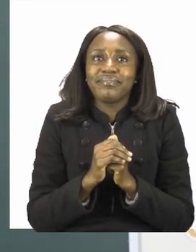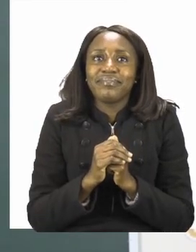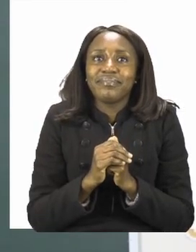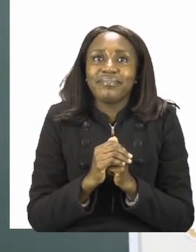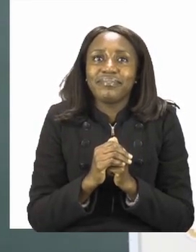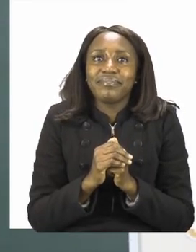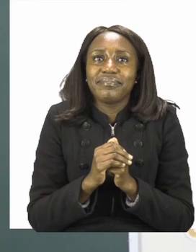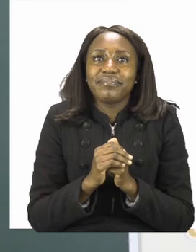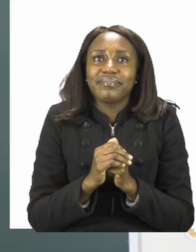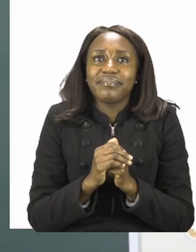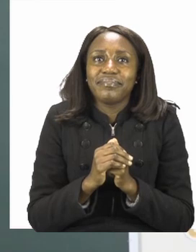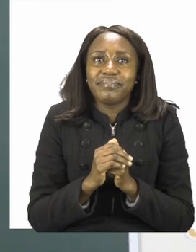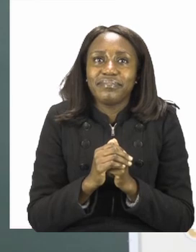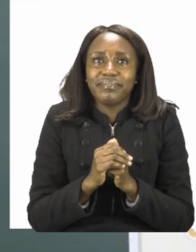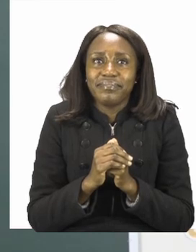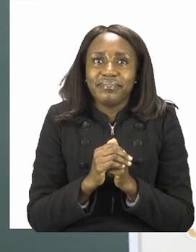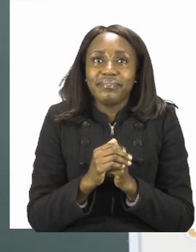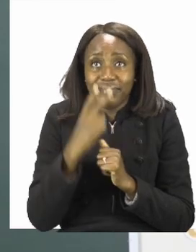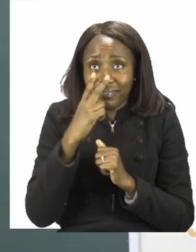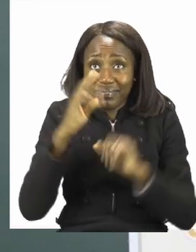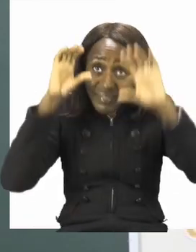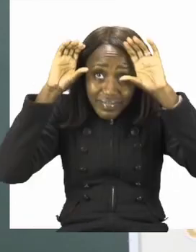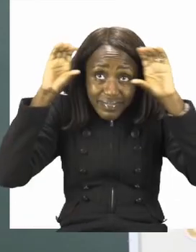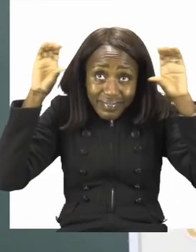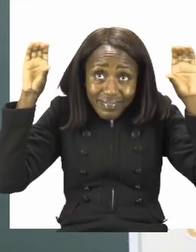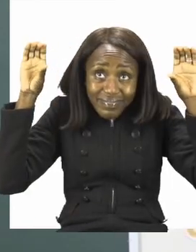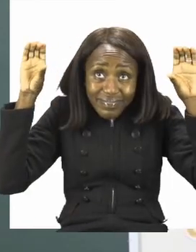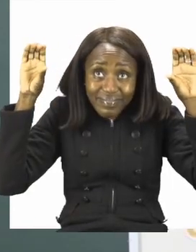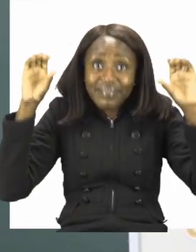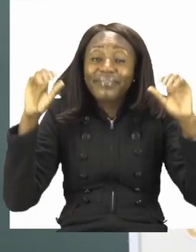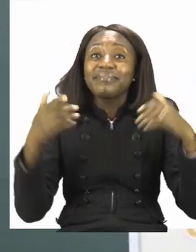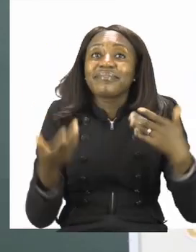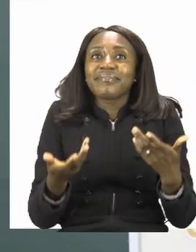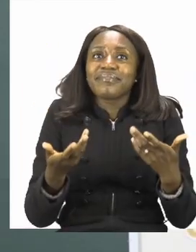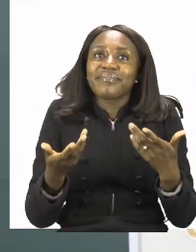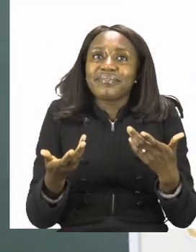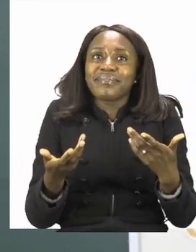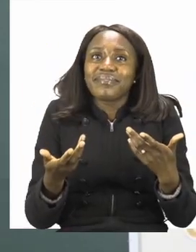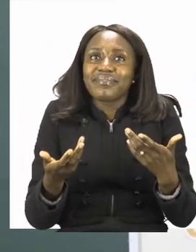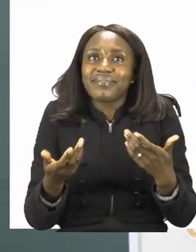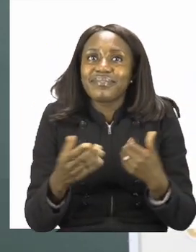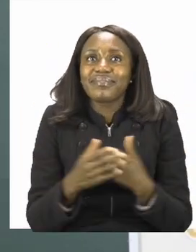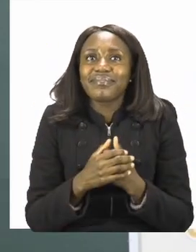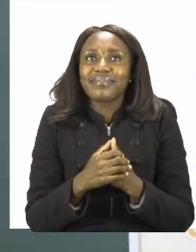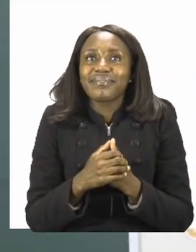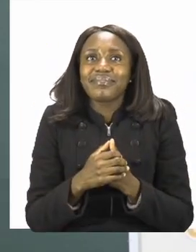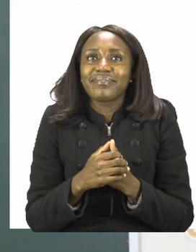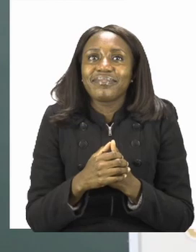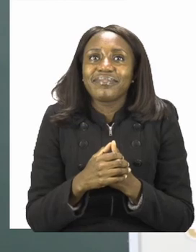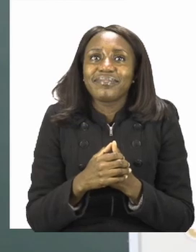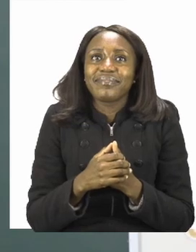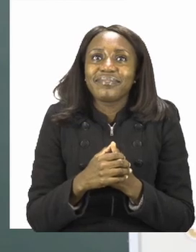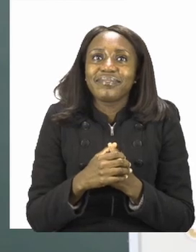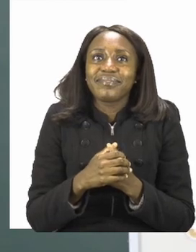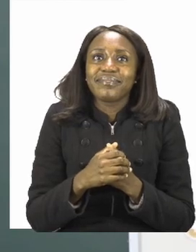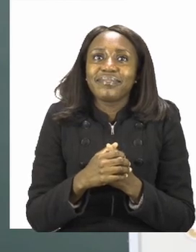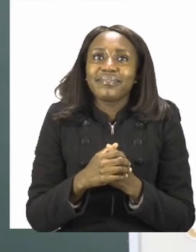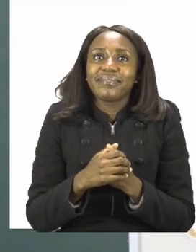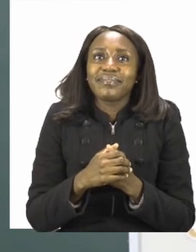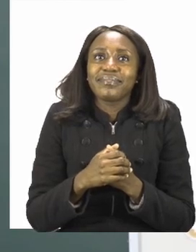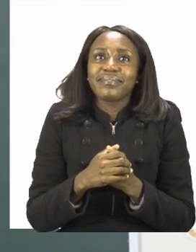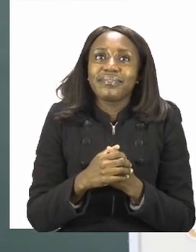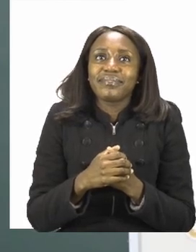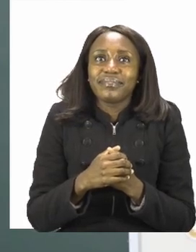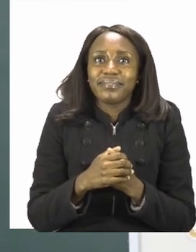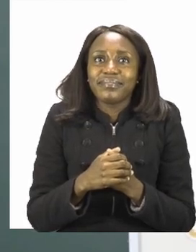paper. Now, this is the hat that you can see that is worn by a tribe here in Namibia. You are